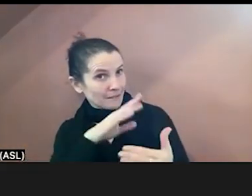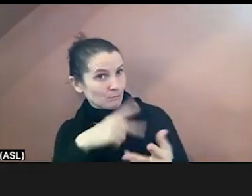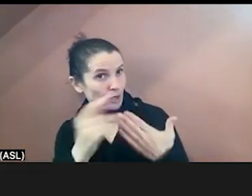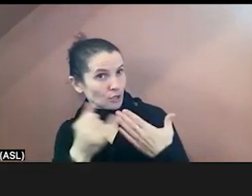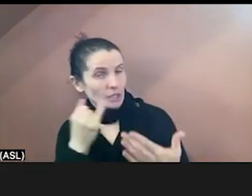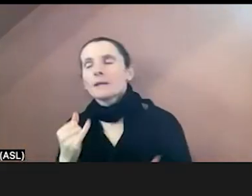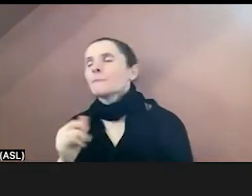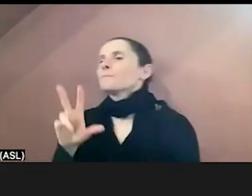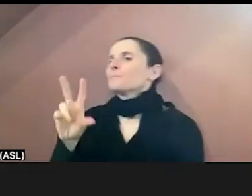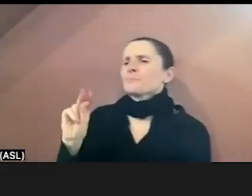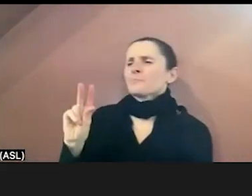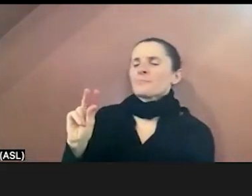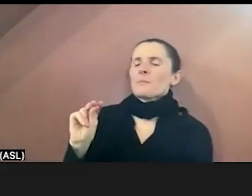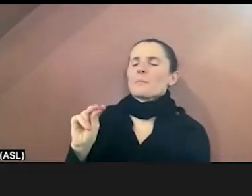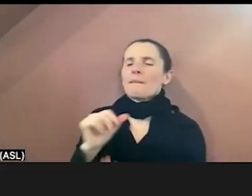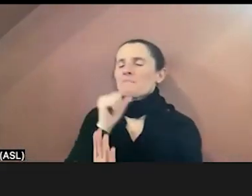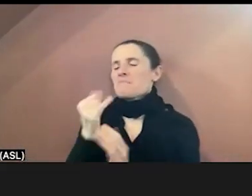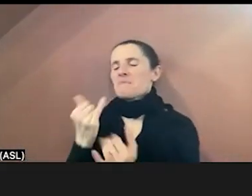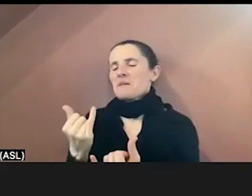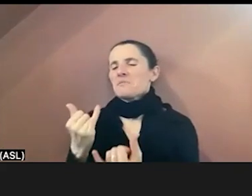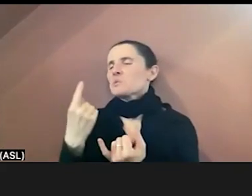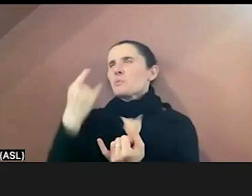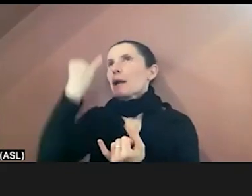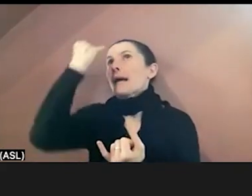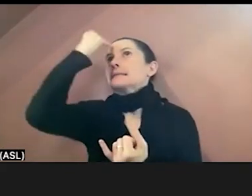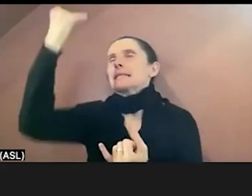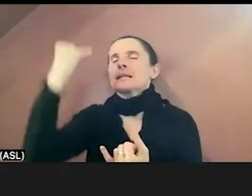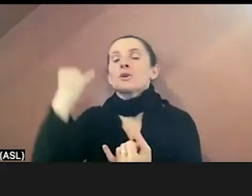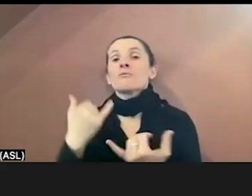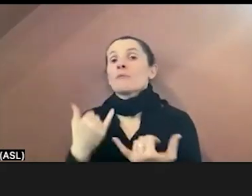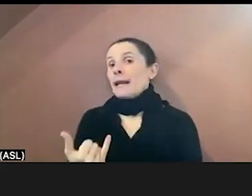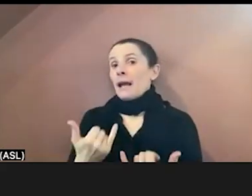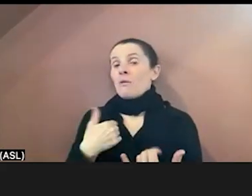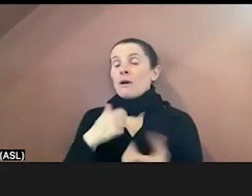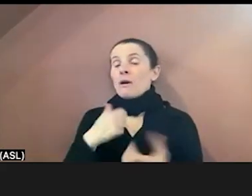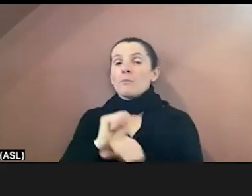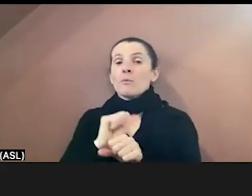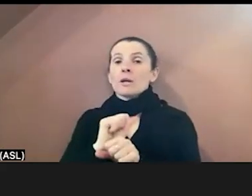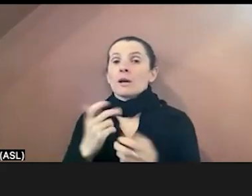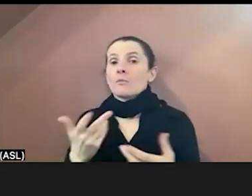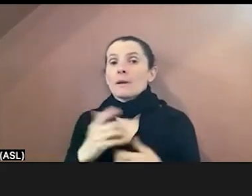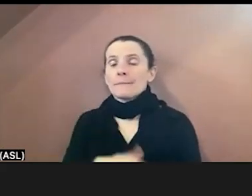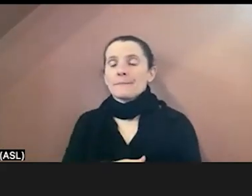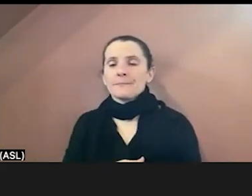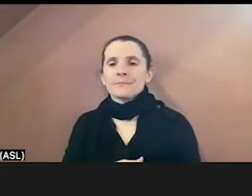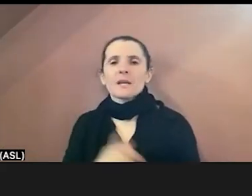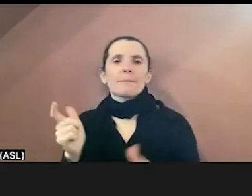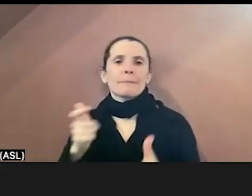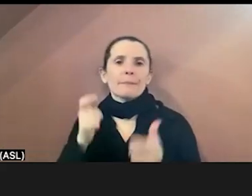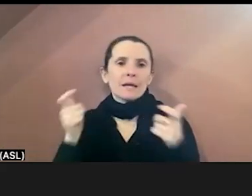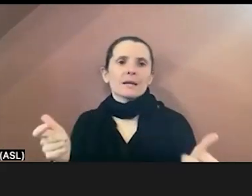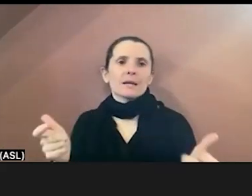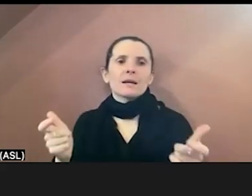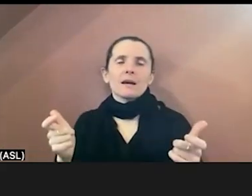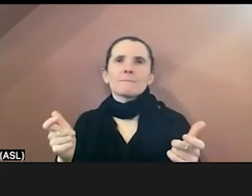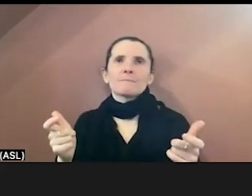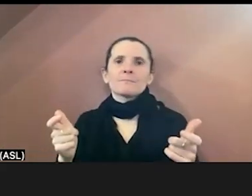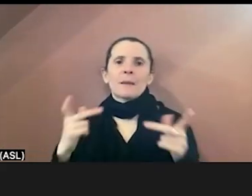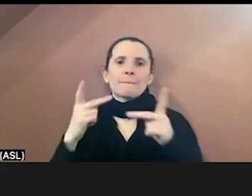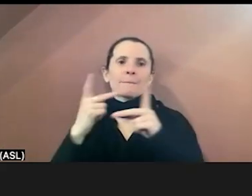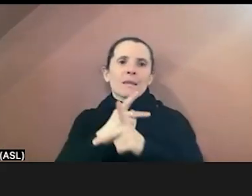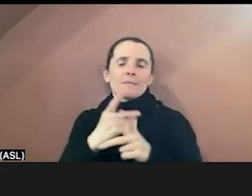Not at the moment, but it's one of the ideas. At the moment, I'm working on a very, very huge